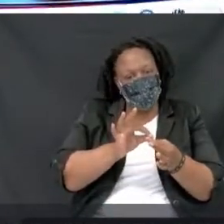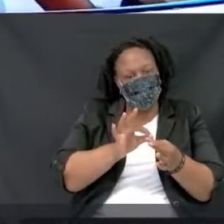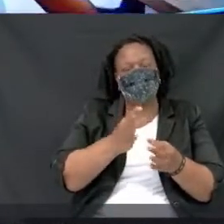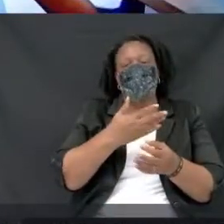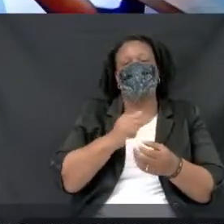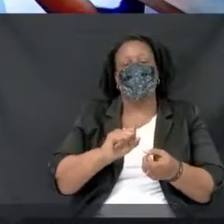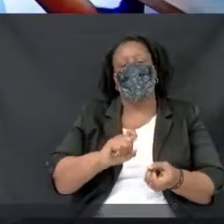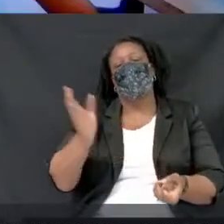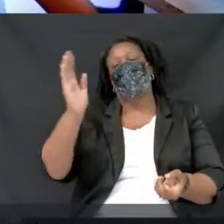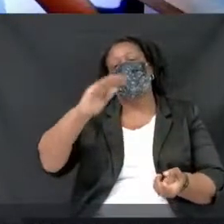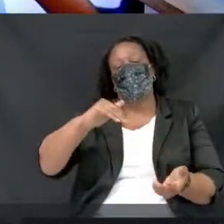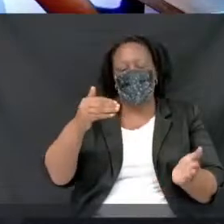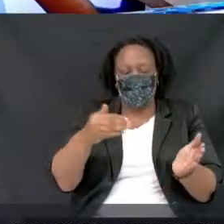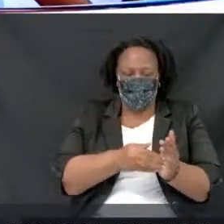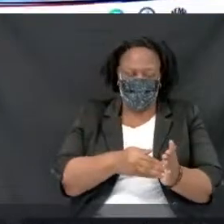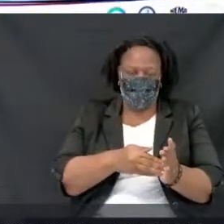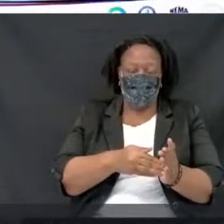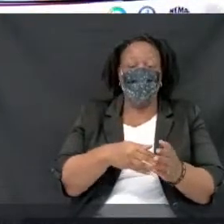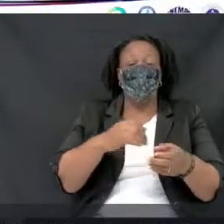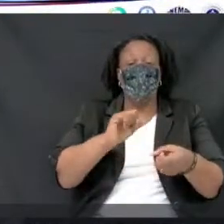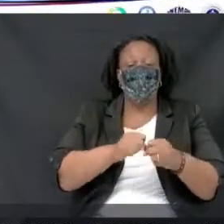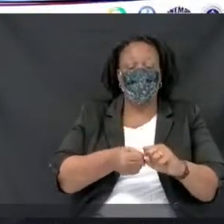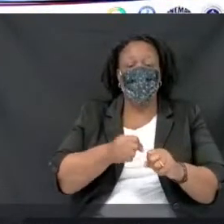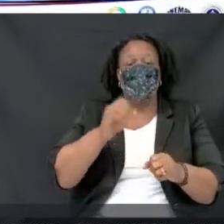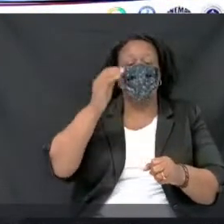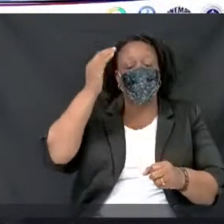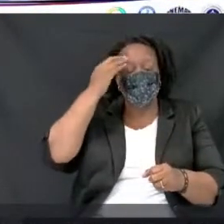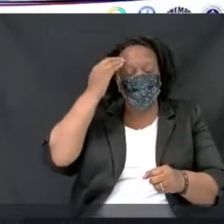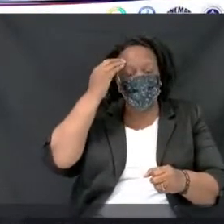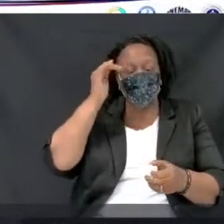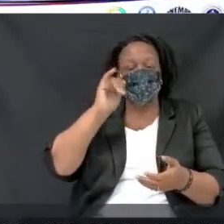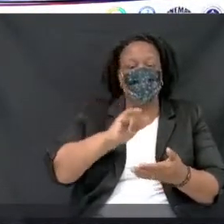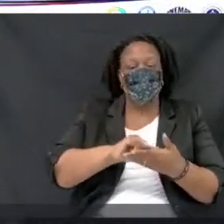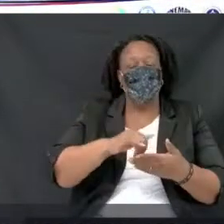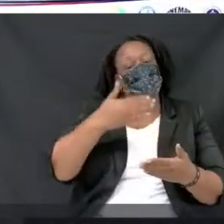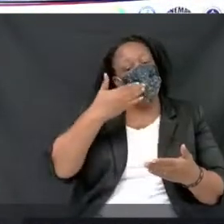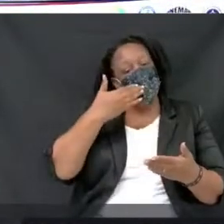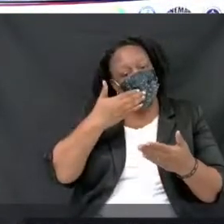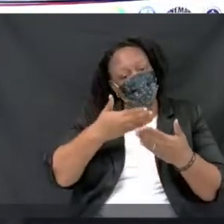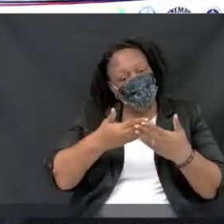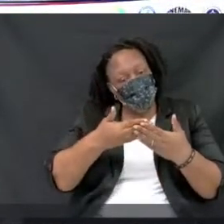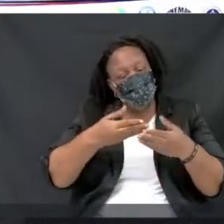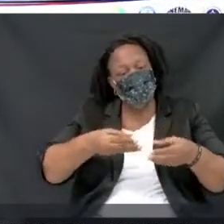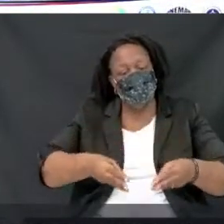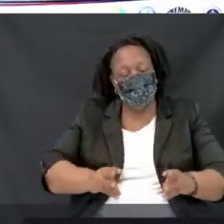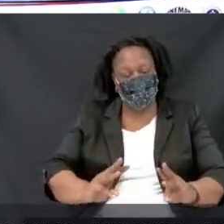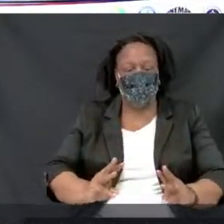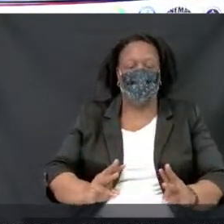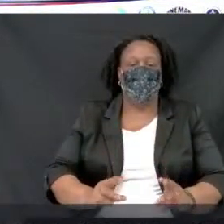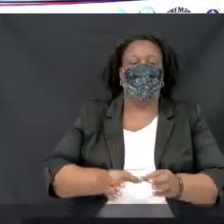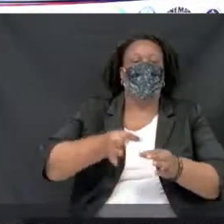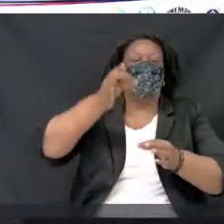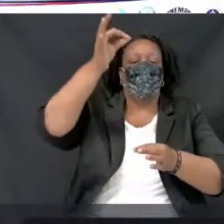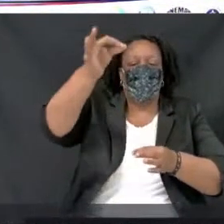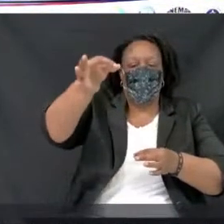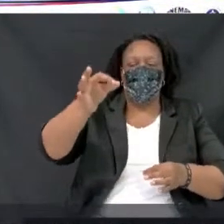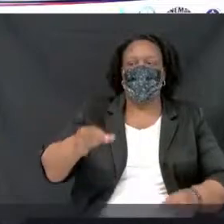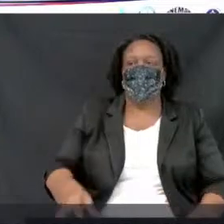improvements so that we can have an effective and efficient system going forward. Thank you very much, Mr. Williams.